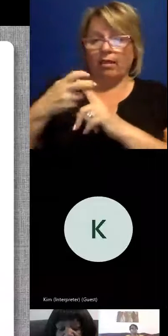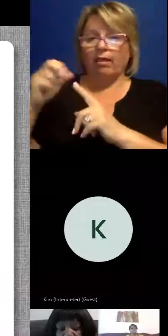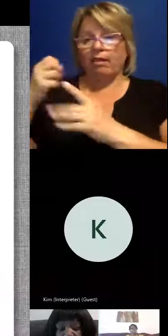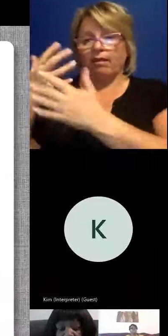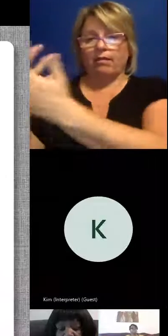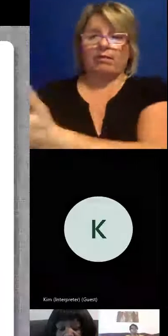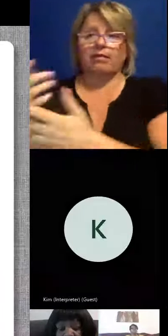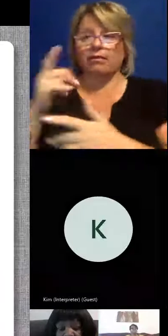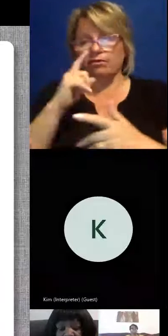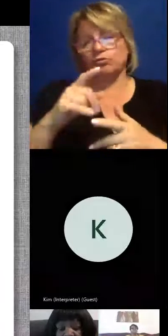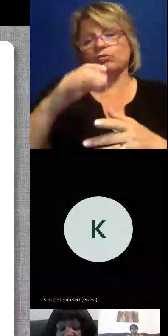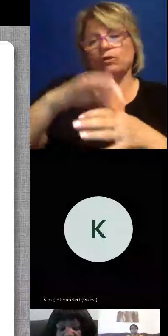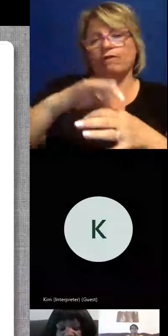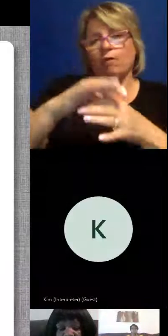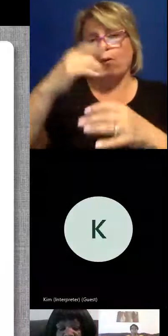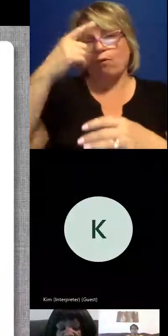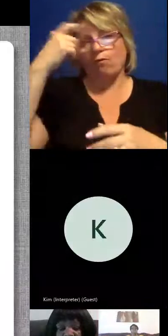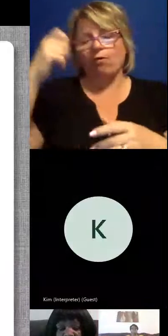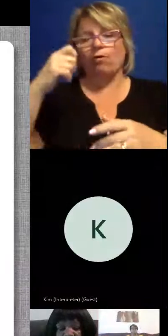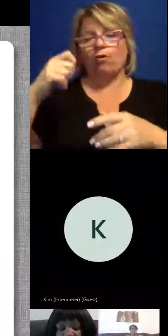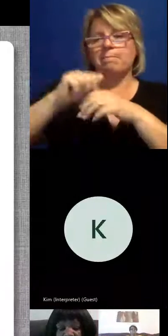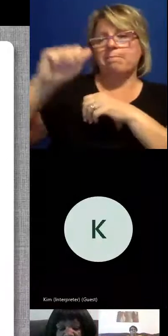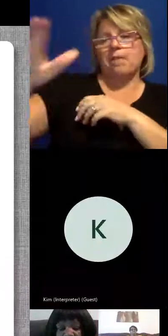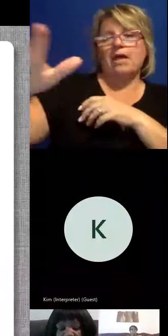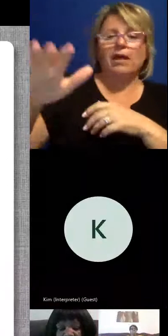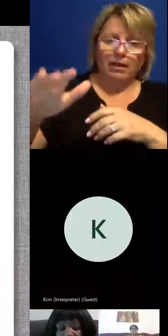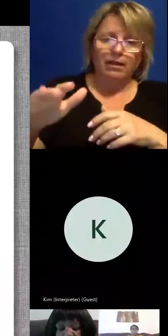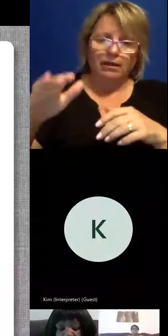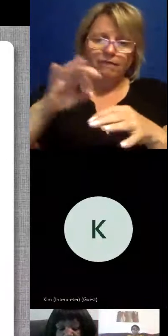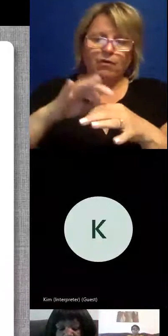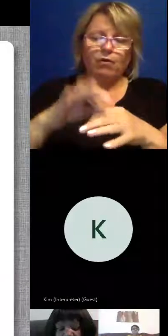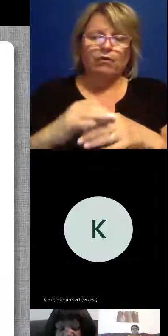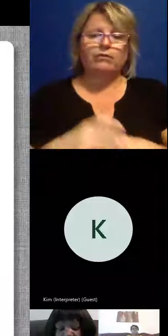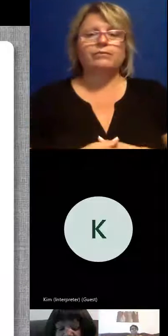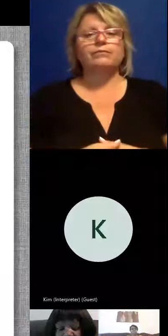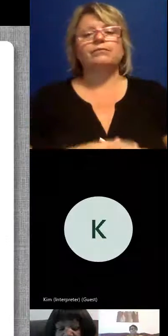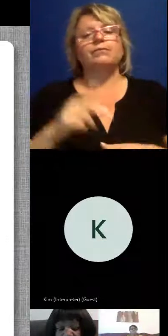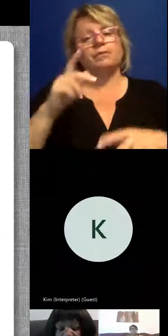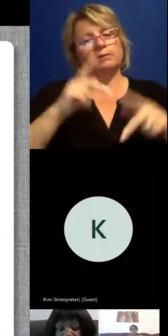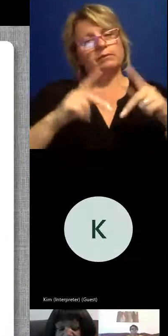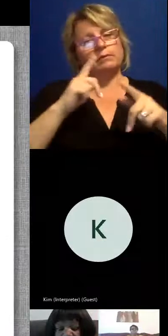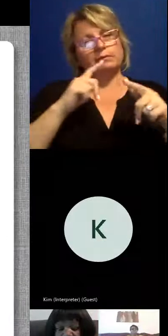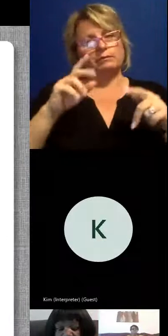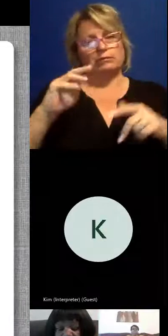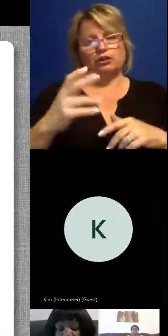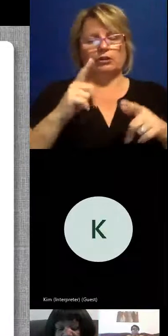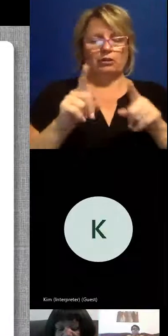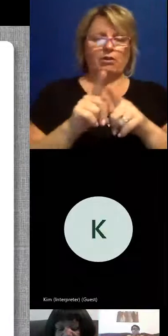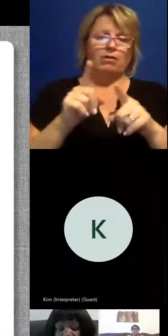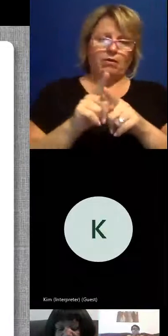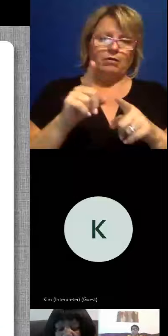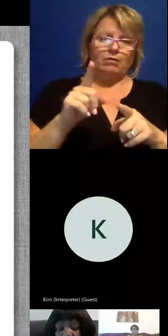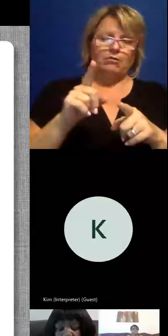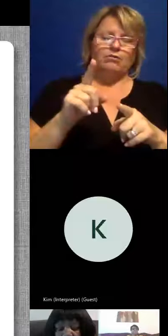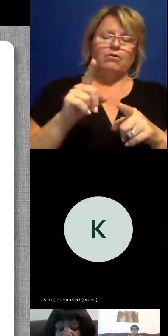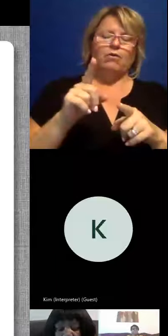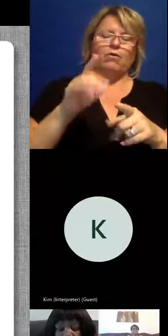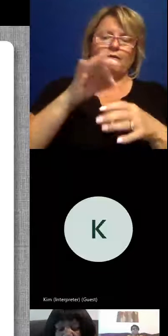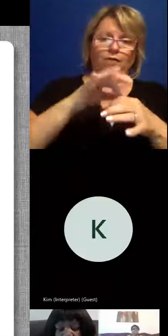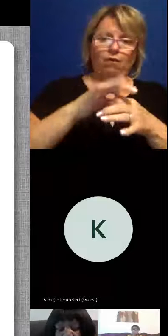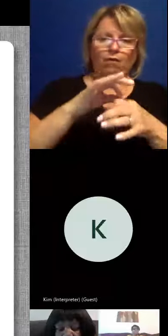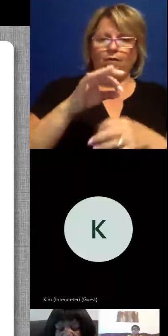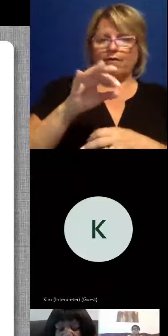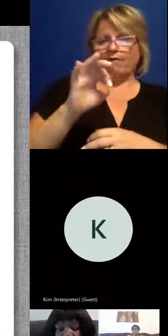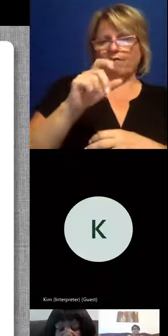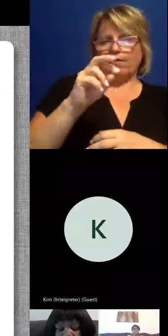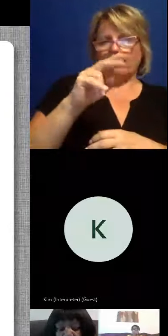by absentee ballot. Felons in Michigan can also vote once they have served their sentence.